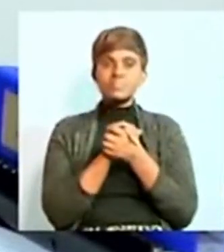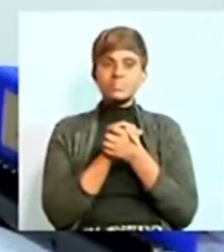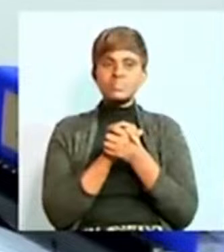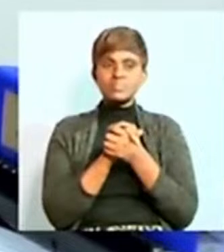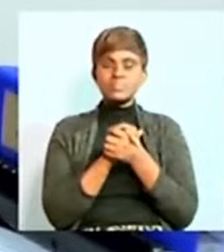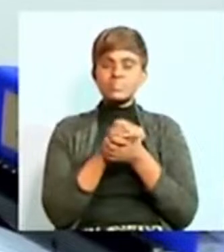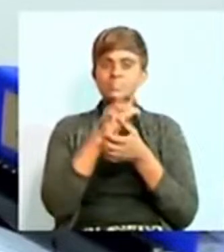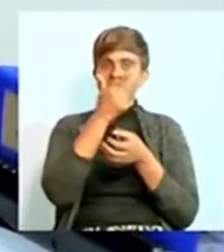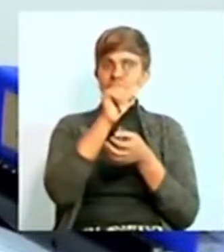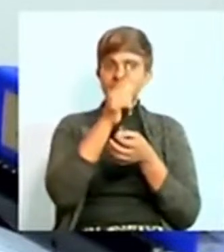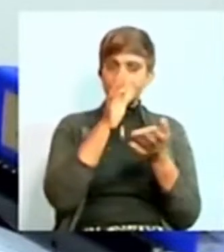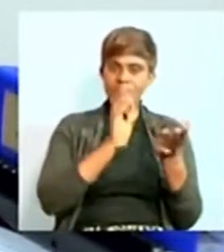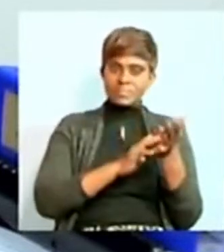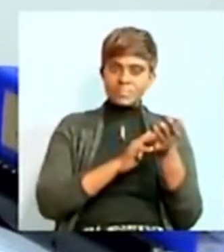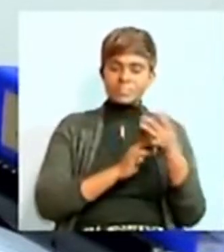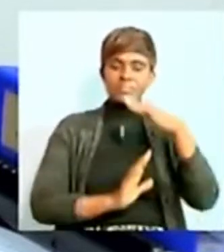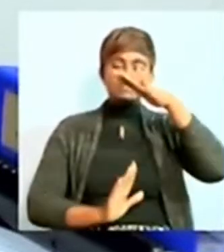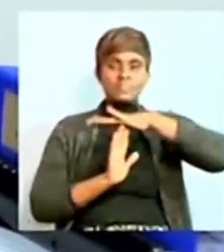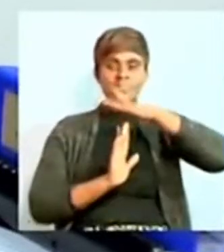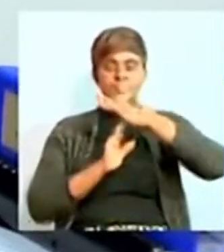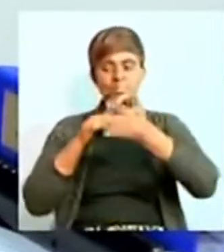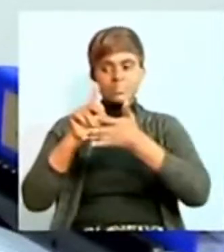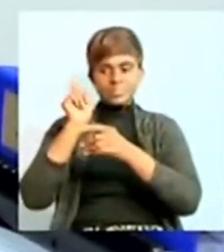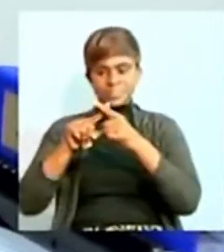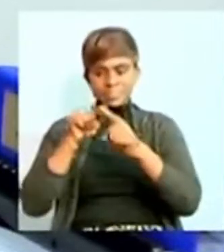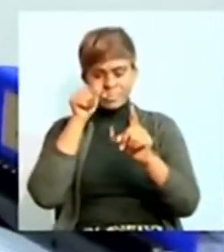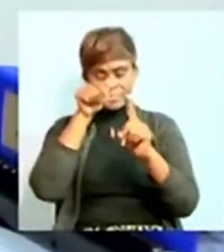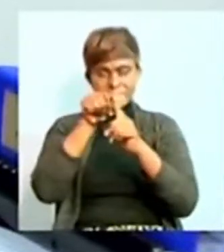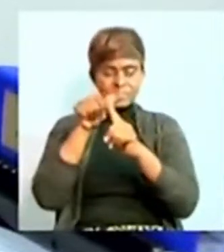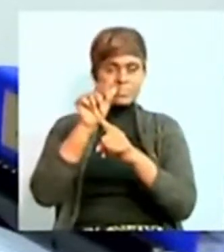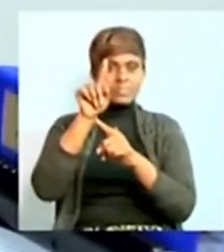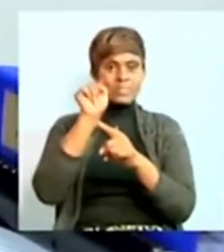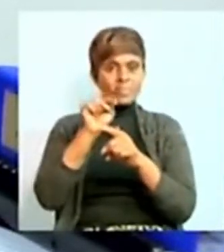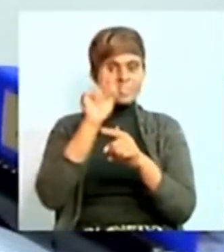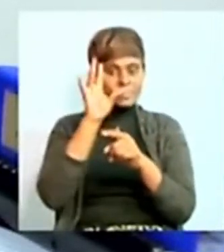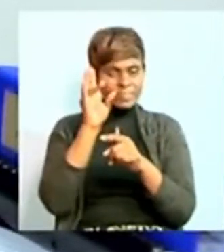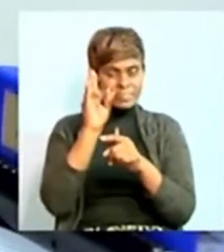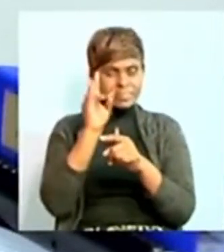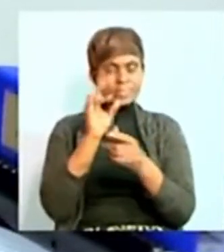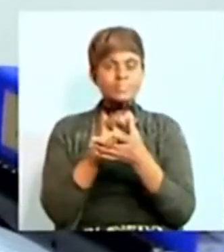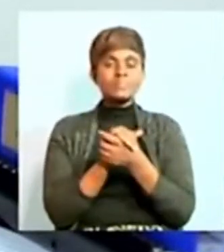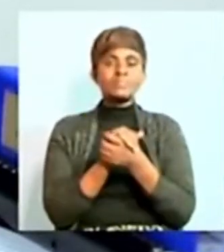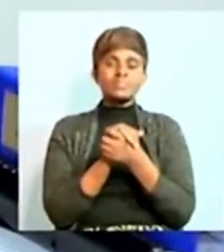The 21,000 is the minimum payment, but our target is at least 1.7.